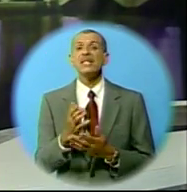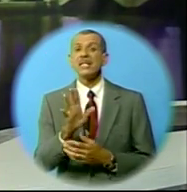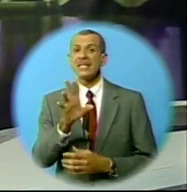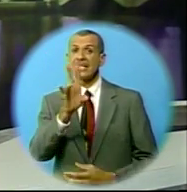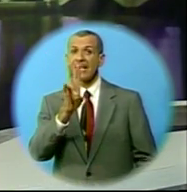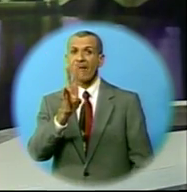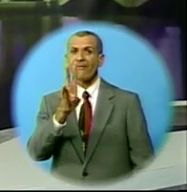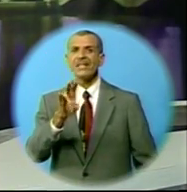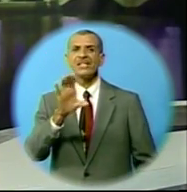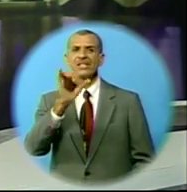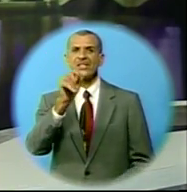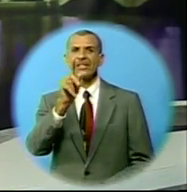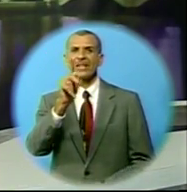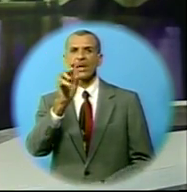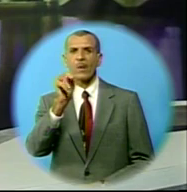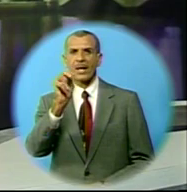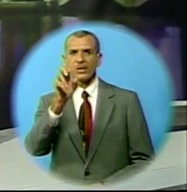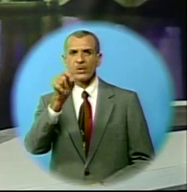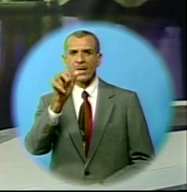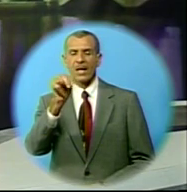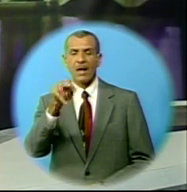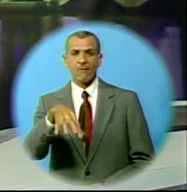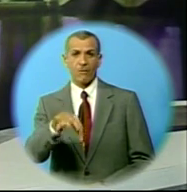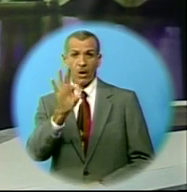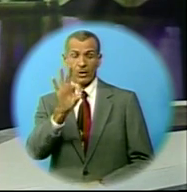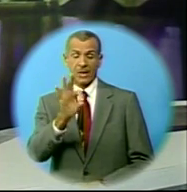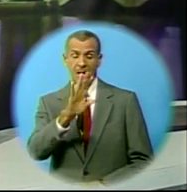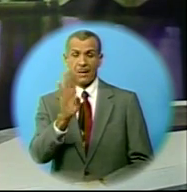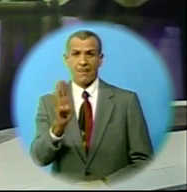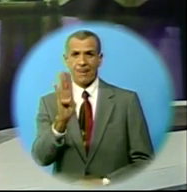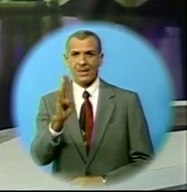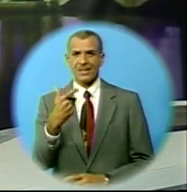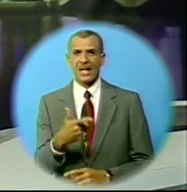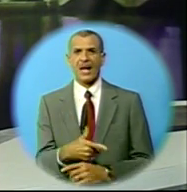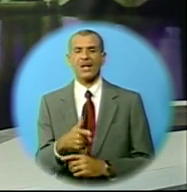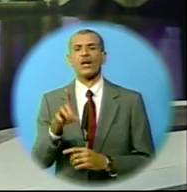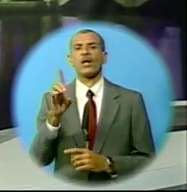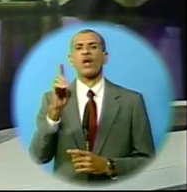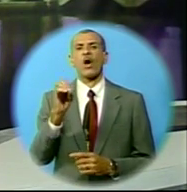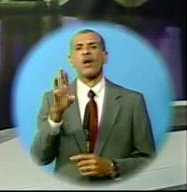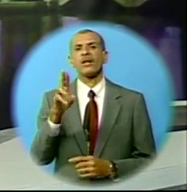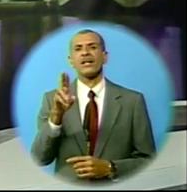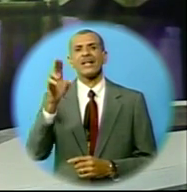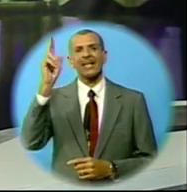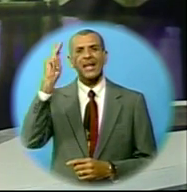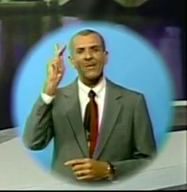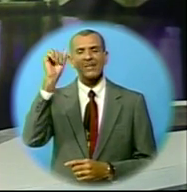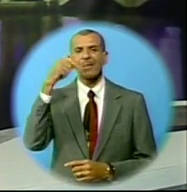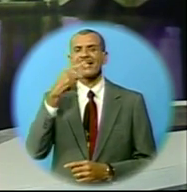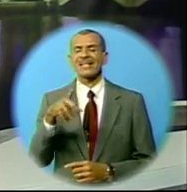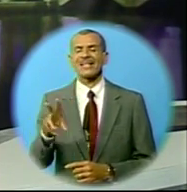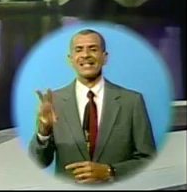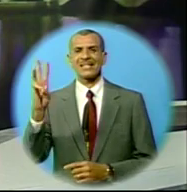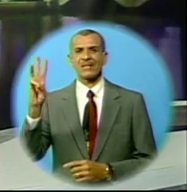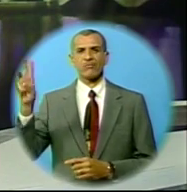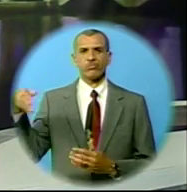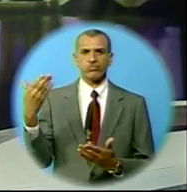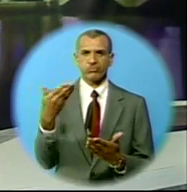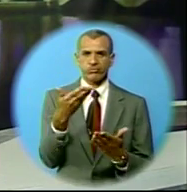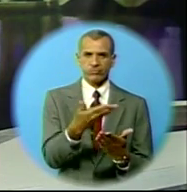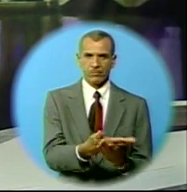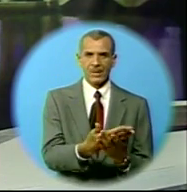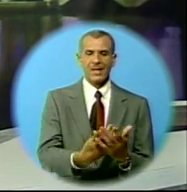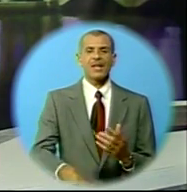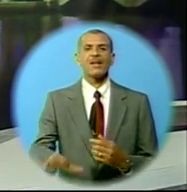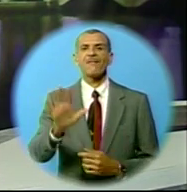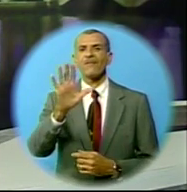cases of chikungunya have been detected in Barbados so far, and Senior Medical Officer Dr. Karen Springer says 6 were imported. She